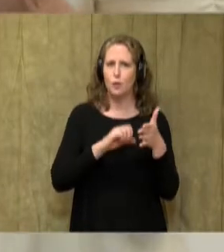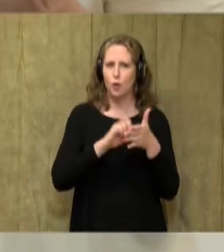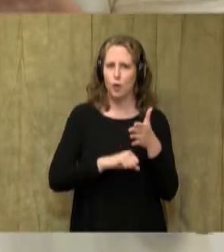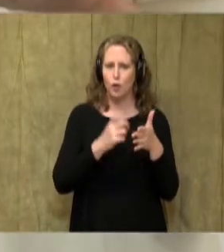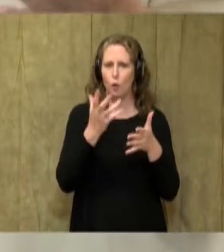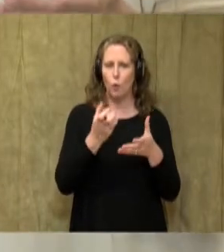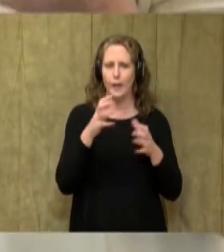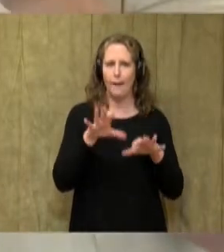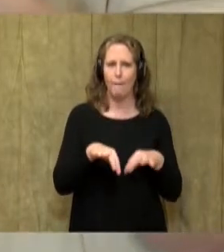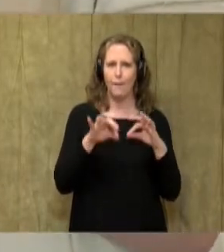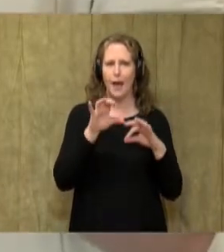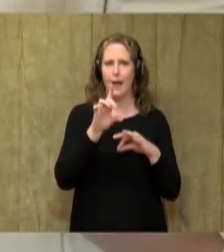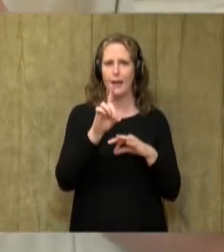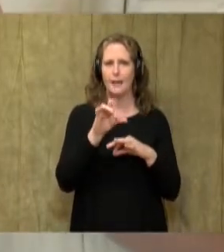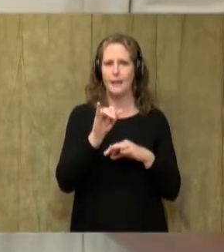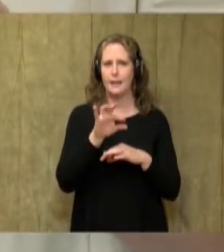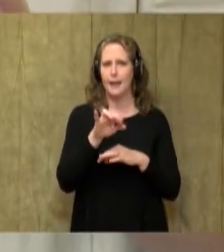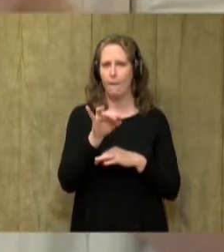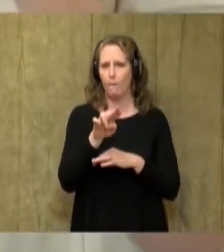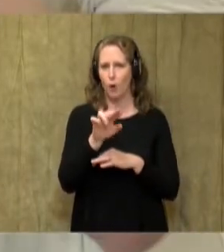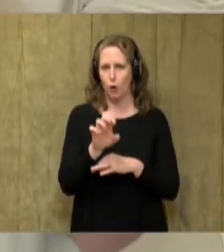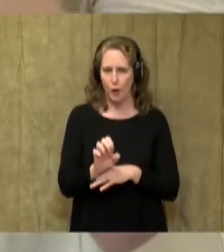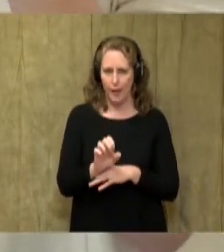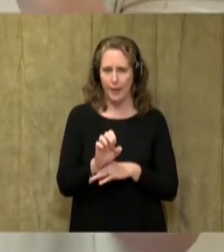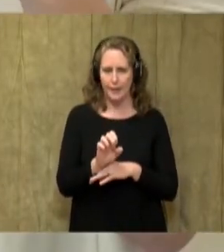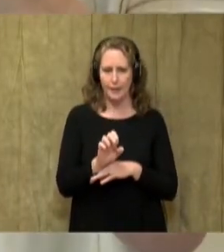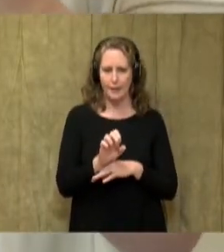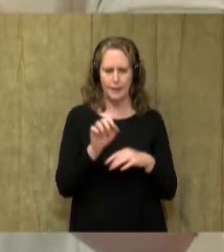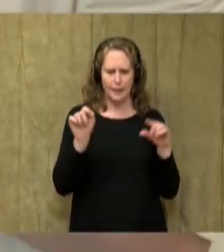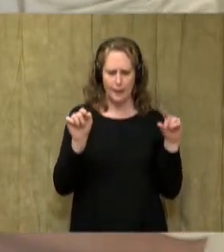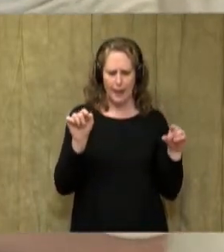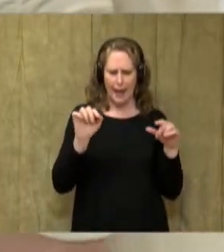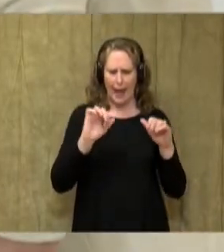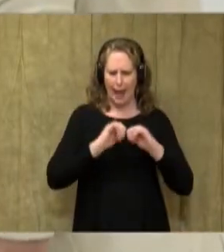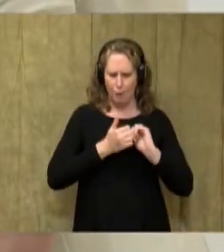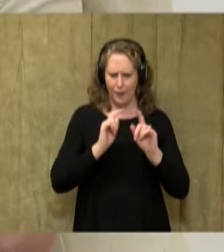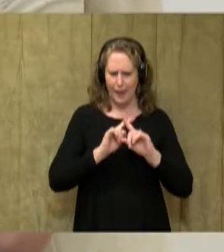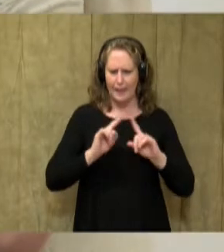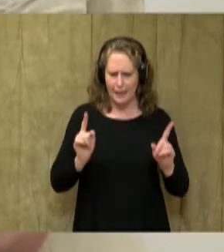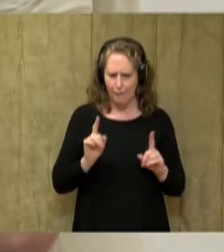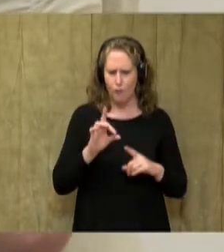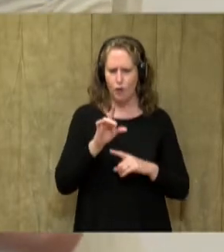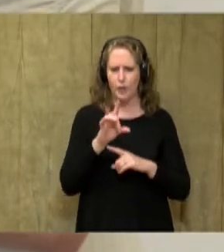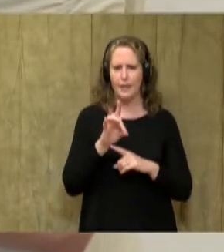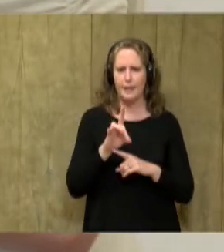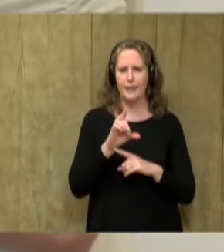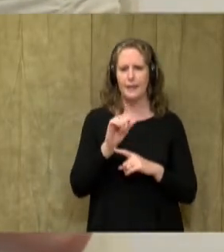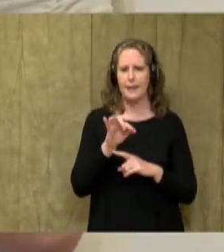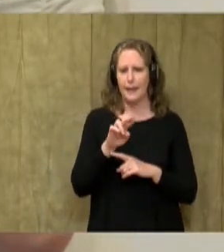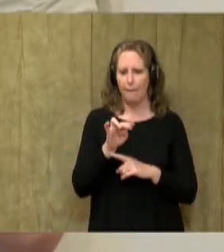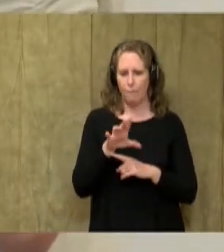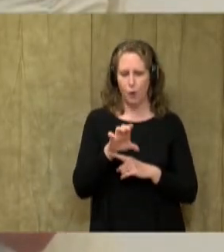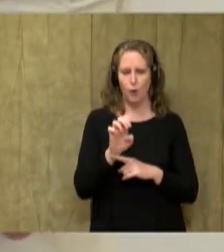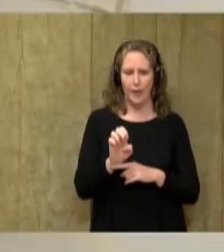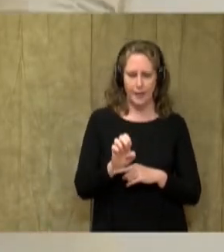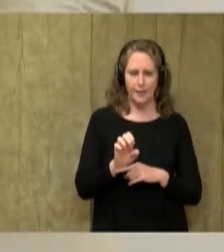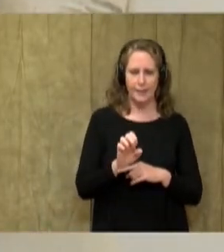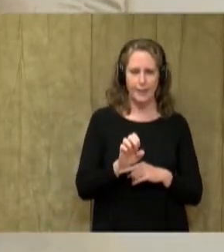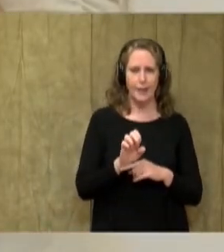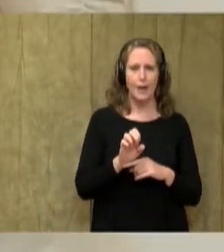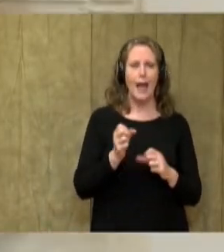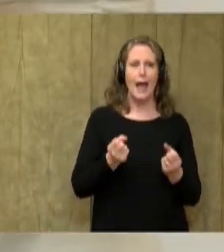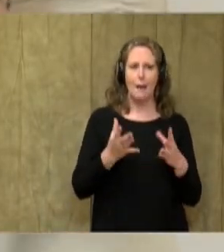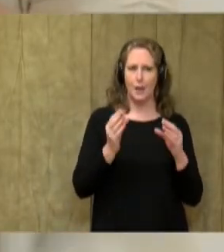the difference. You're comparing, you're finding the difference between two numbers when we say how many more. Because